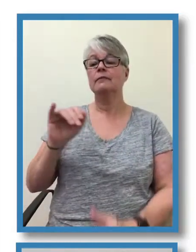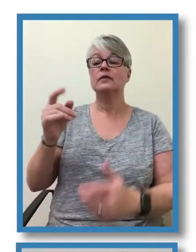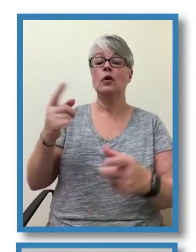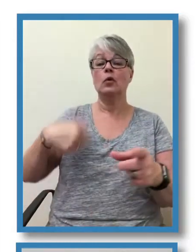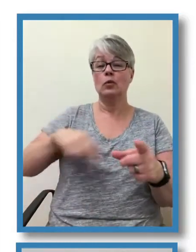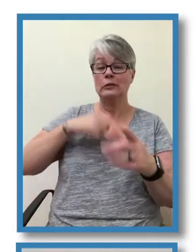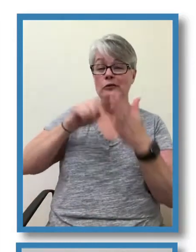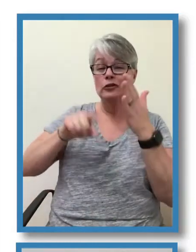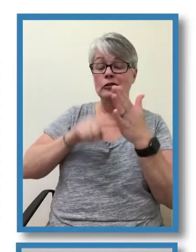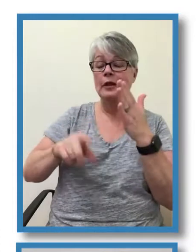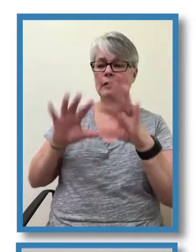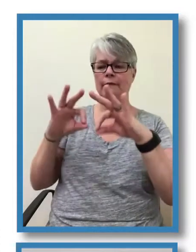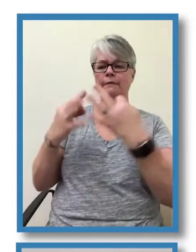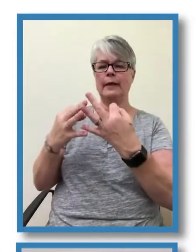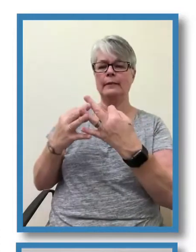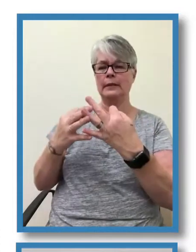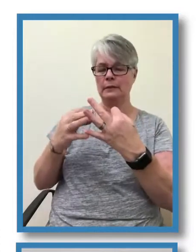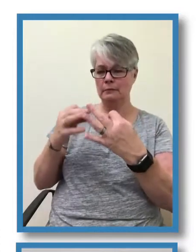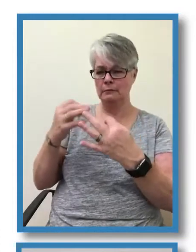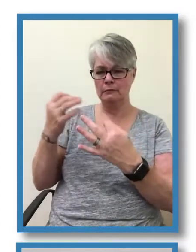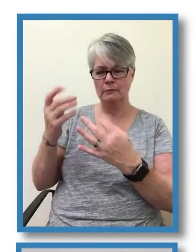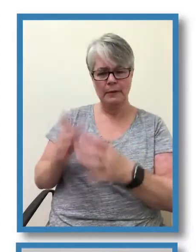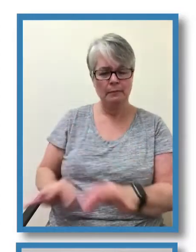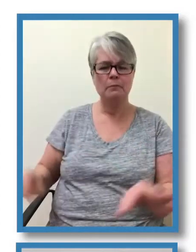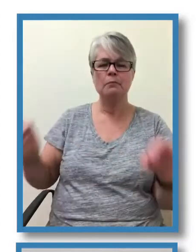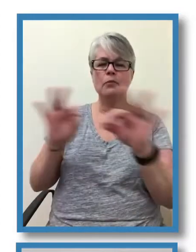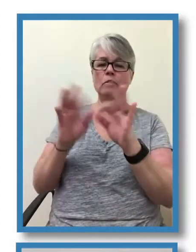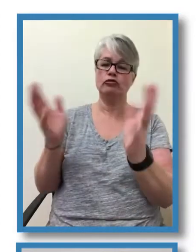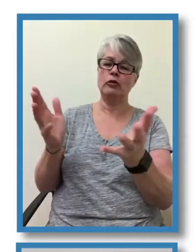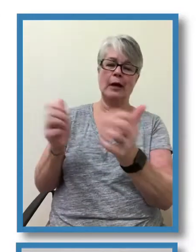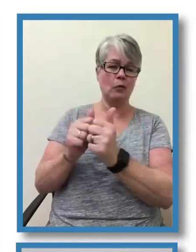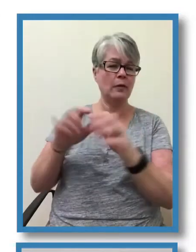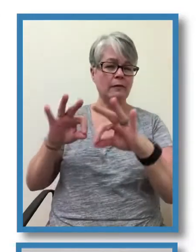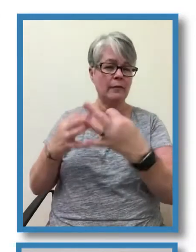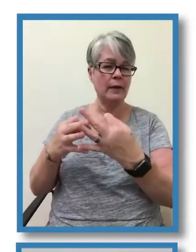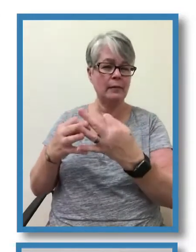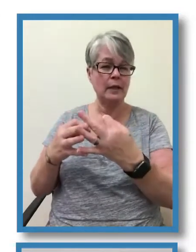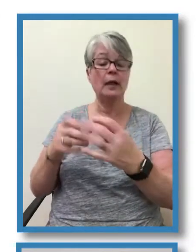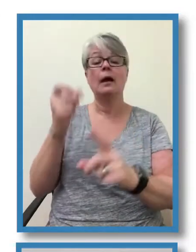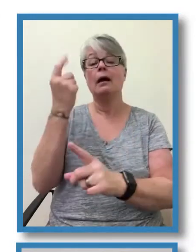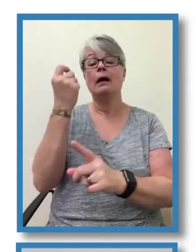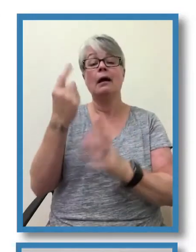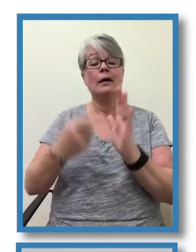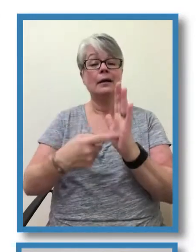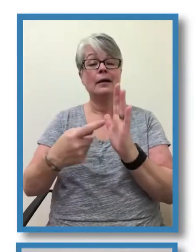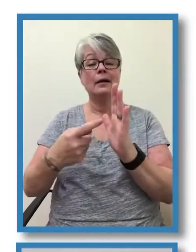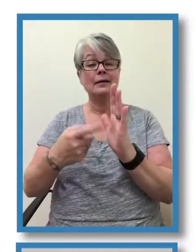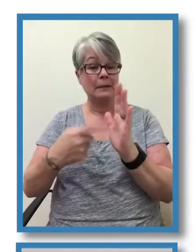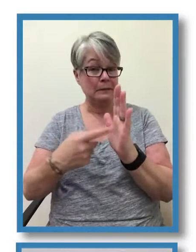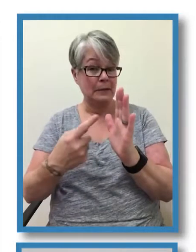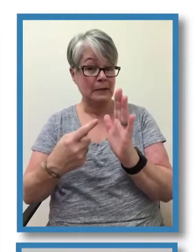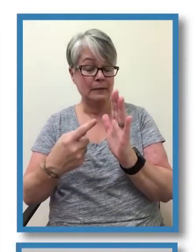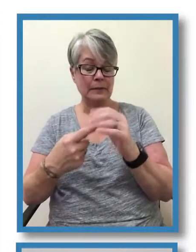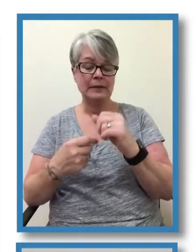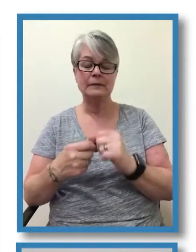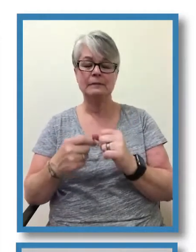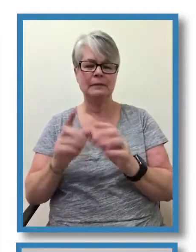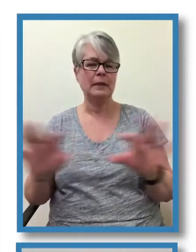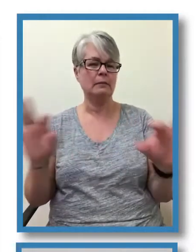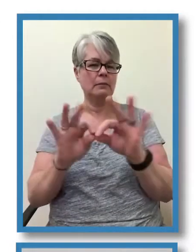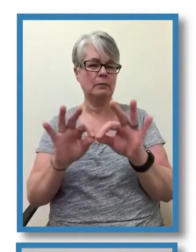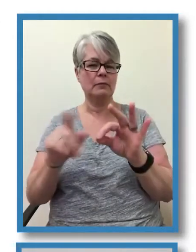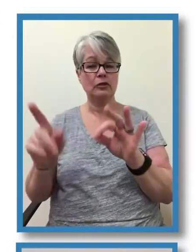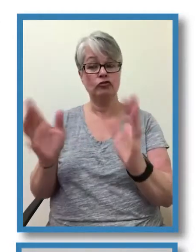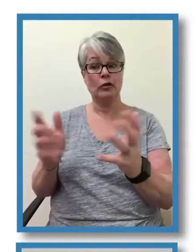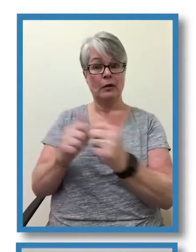sensitive area that they're wanting to talk about. Sensitive areas particularly would be things like driving. You know, if you're uncomfortable